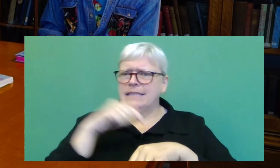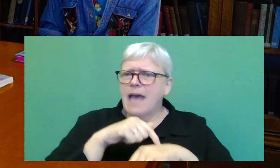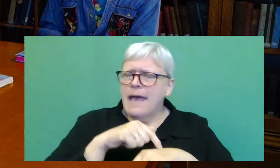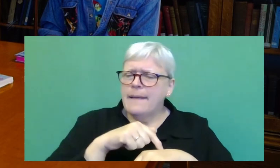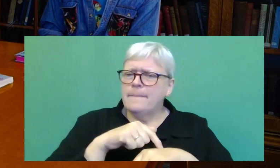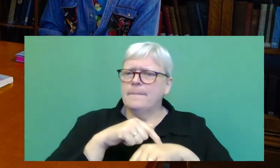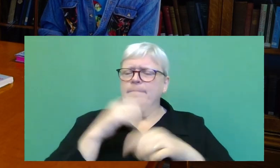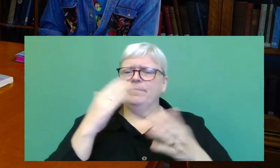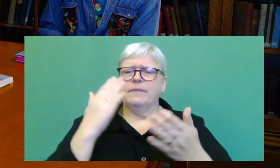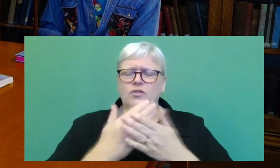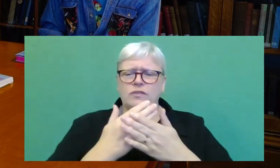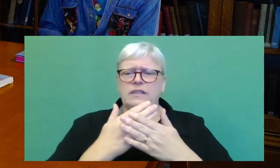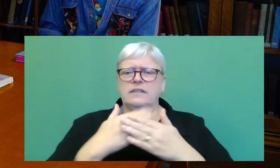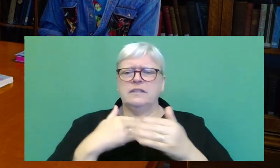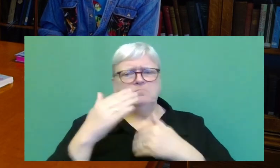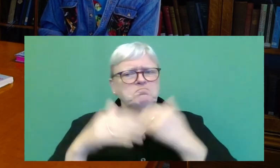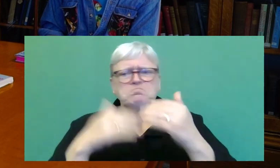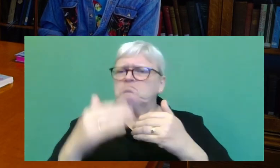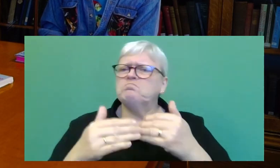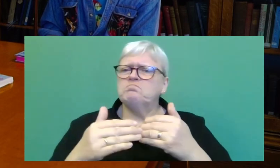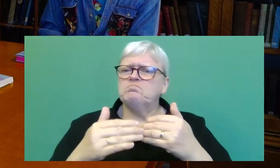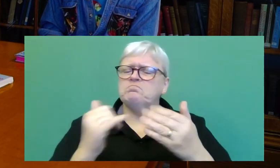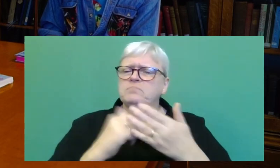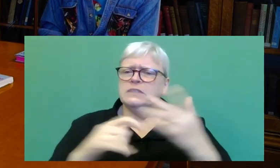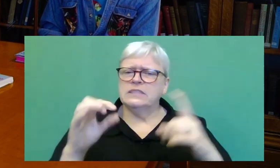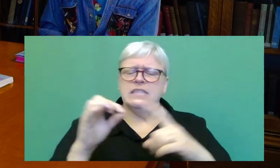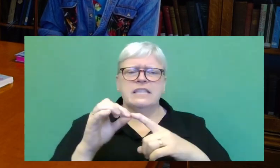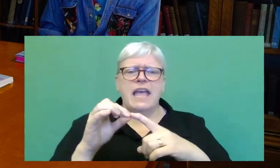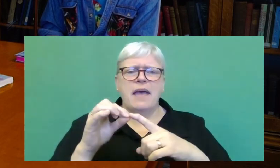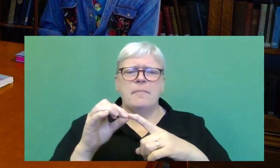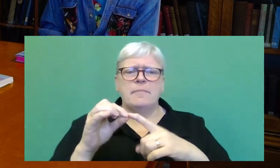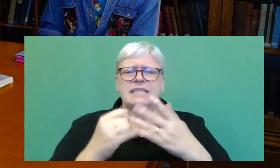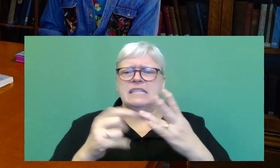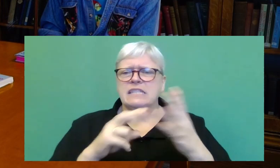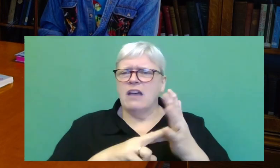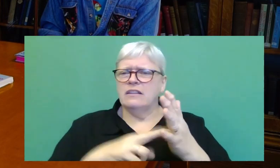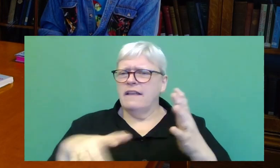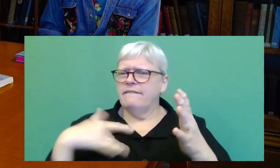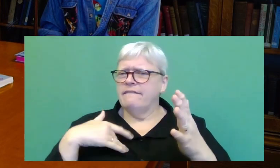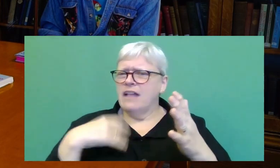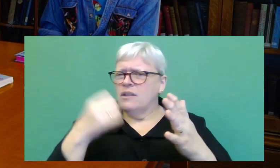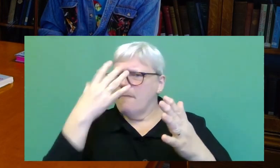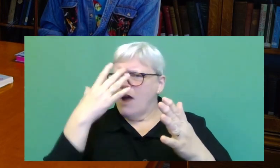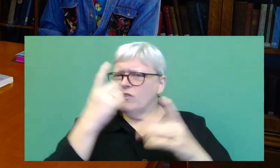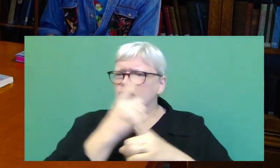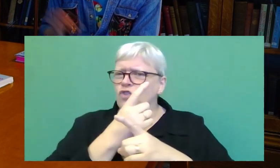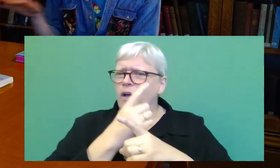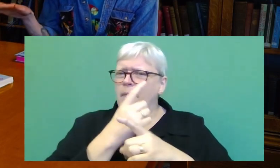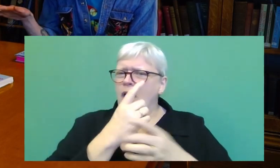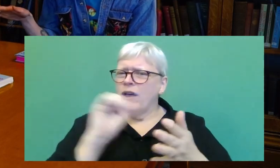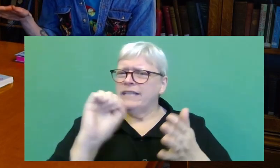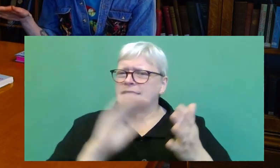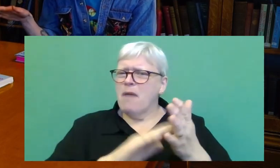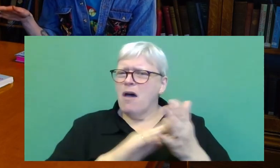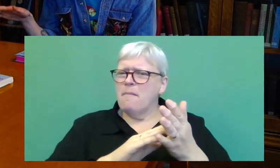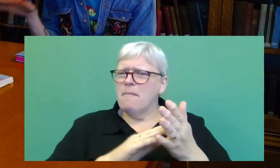foreword from his stepson where he talks about feeling embarrassed to talk about his mum in case he cried, which is just tragic. Oh, wow. I've not